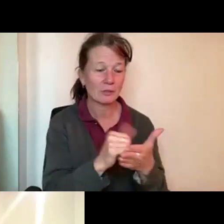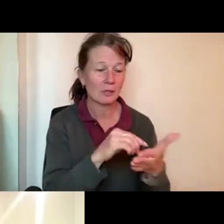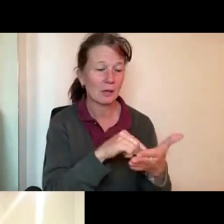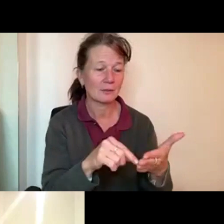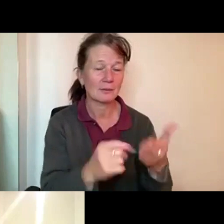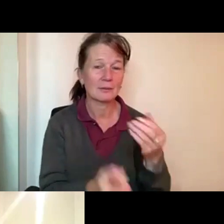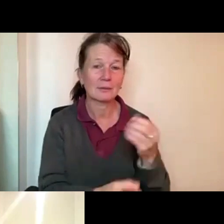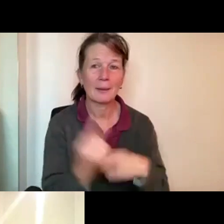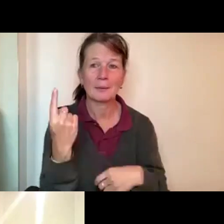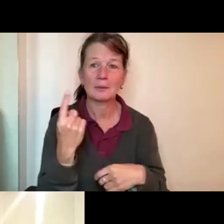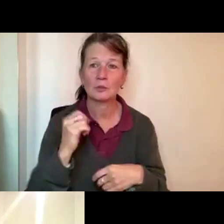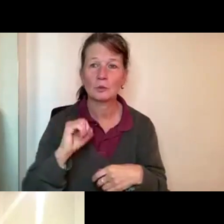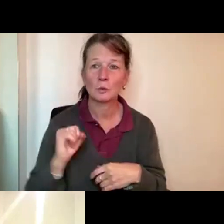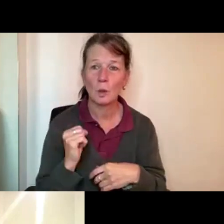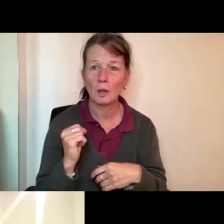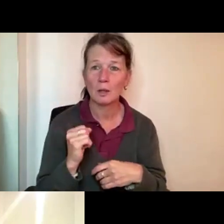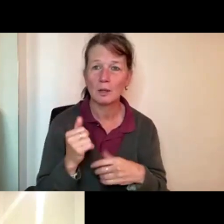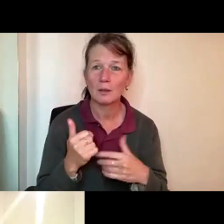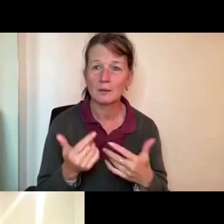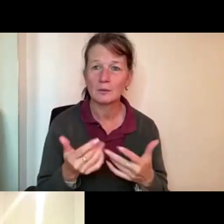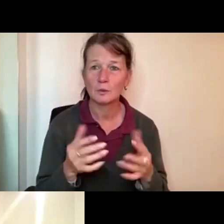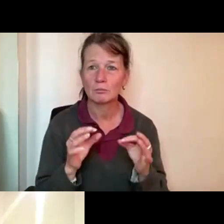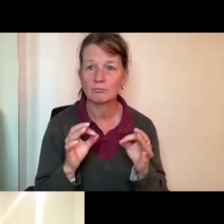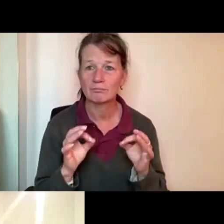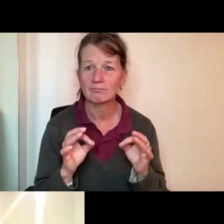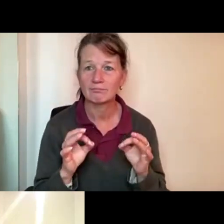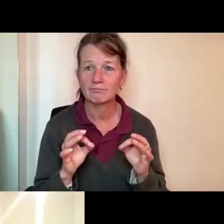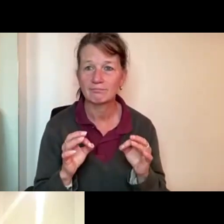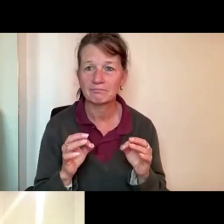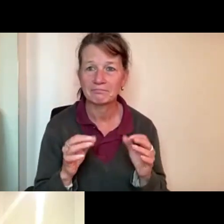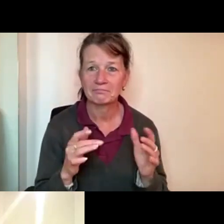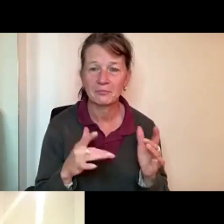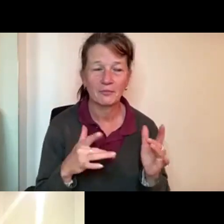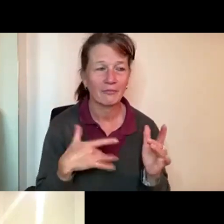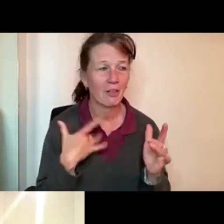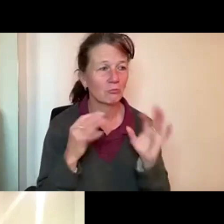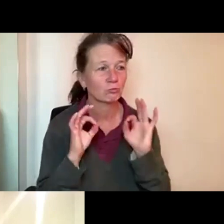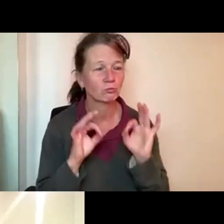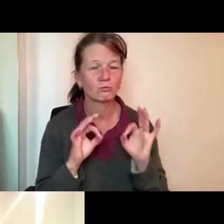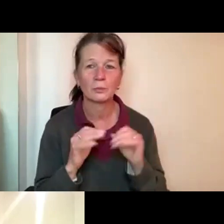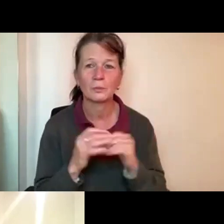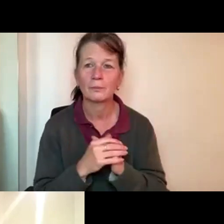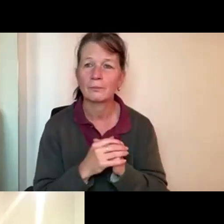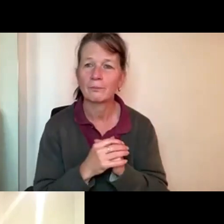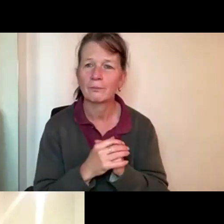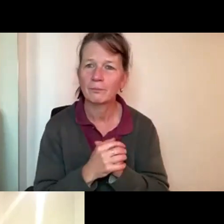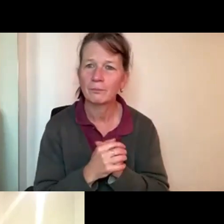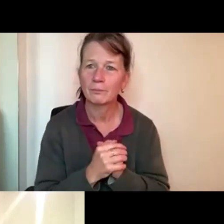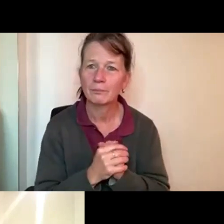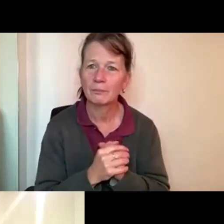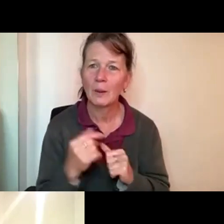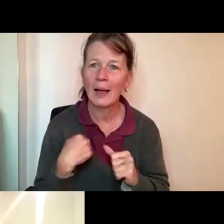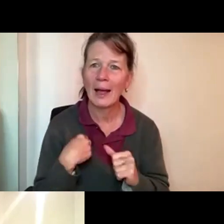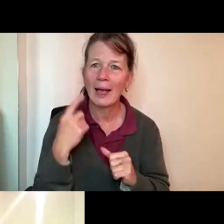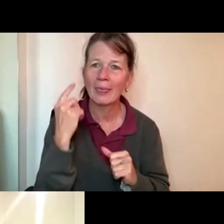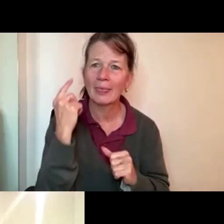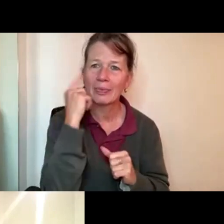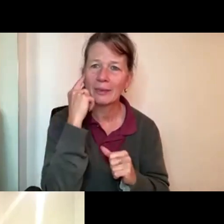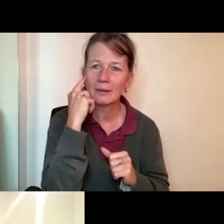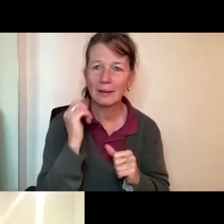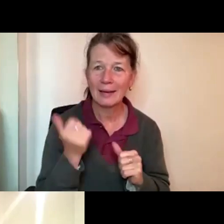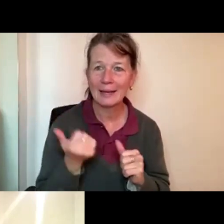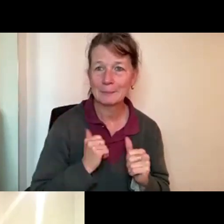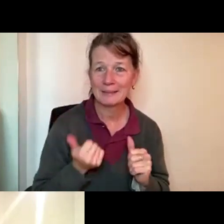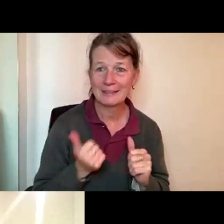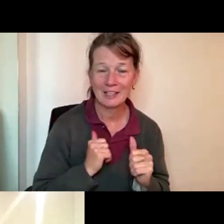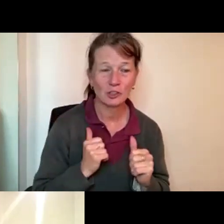Scotland. So what not to like about it? It was just perfect in every aspect. But then I think the expectations